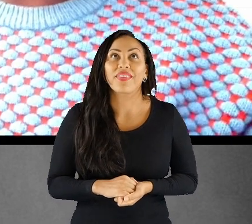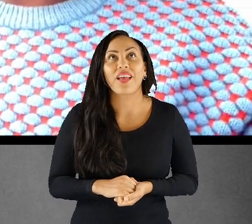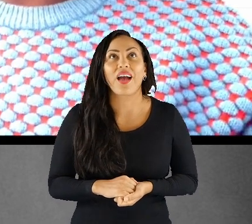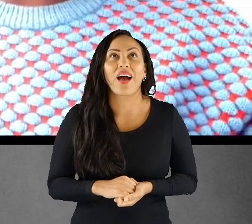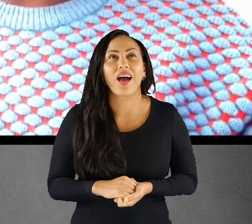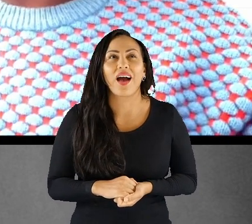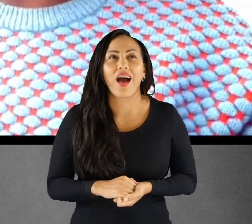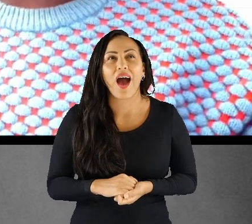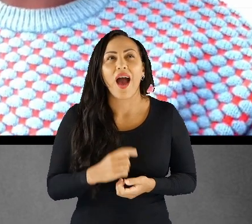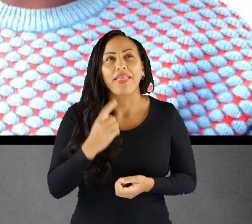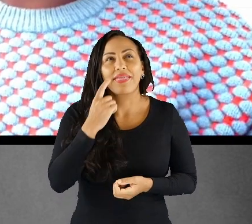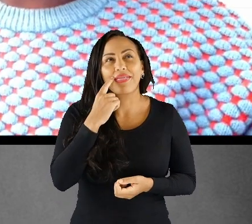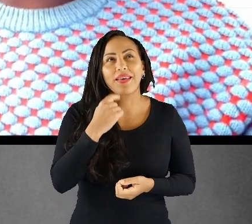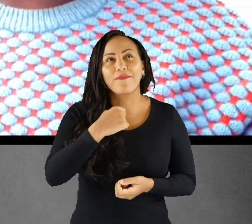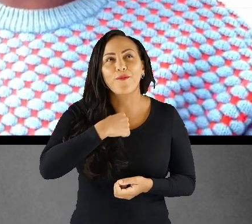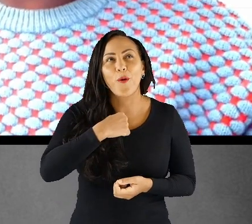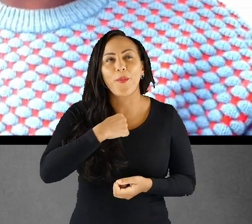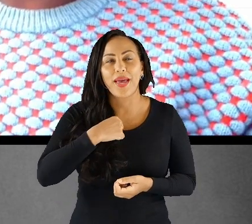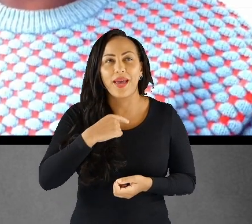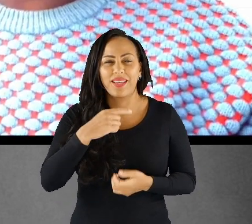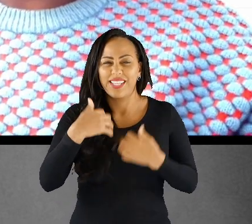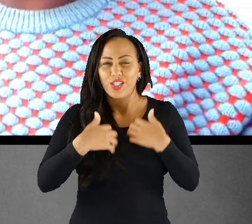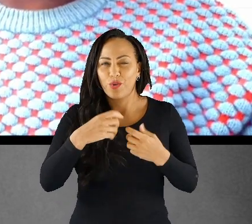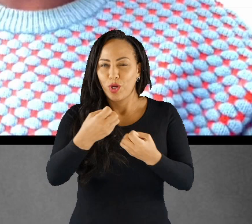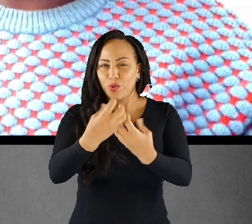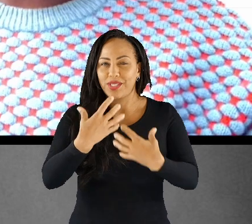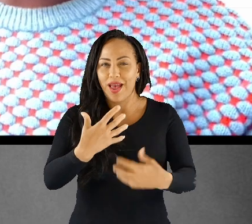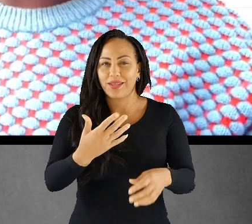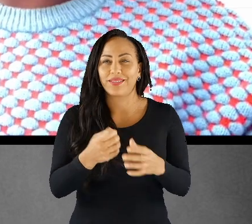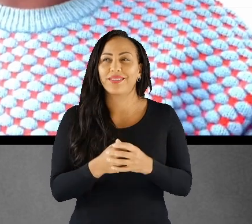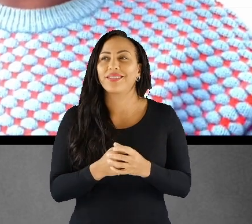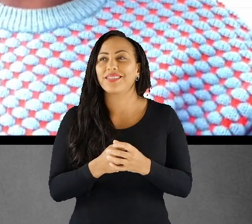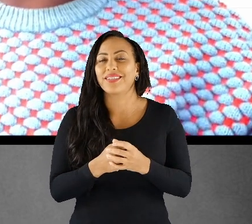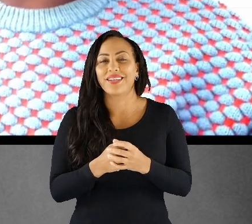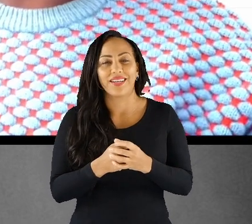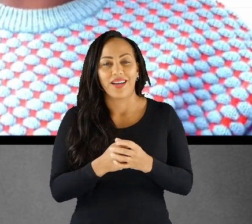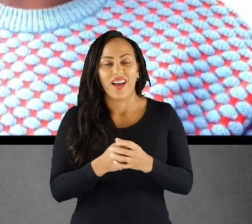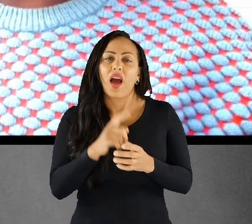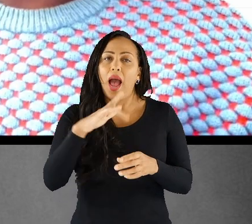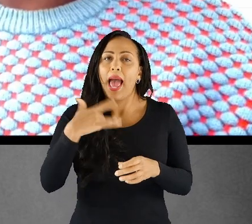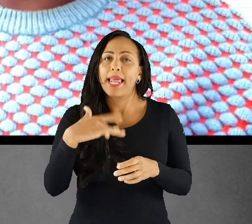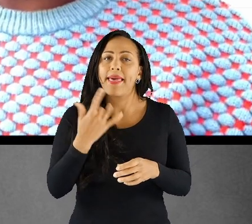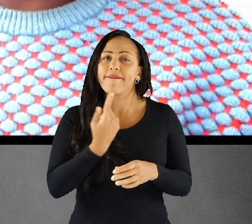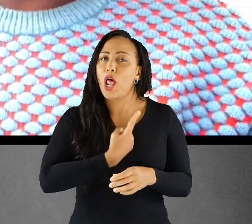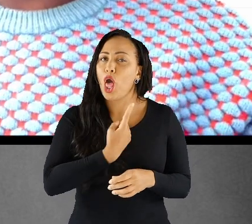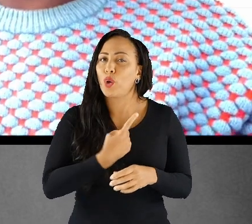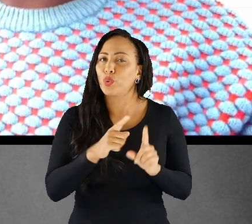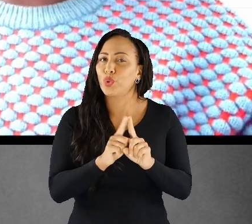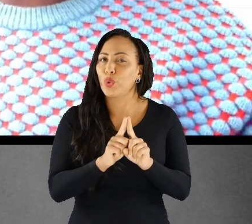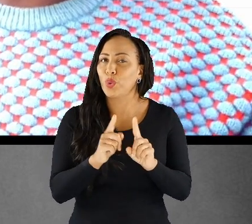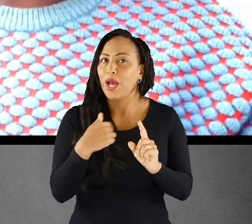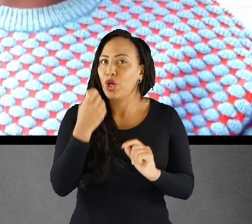think it's the end. It's just interesting what you said. You don't really notice stuff about you. I live alone as well, so you